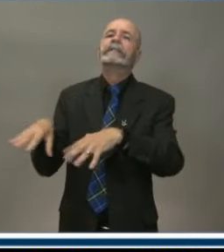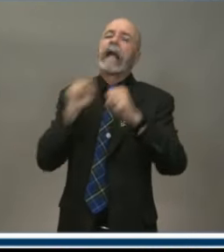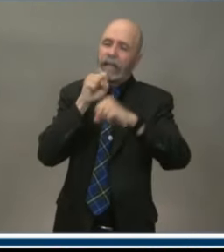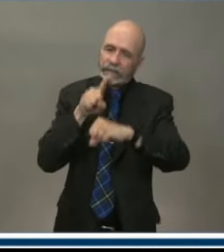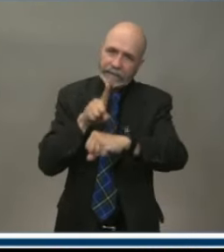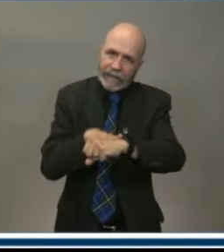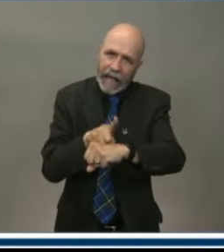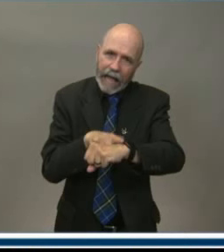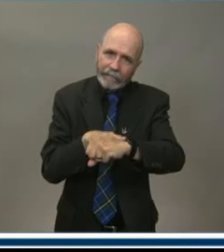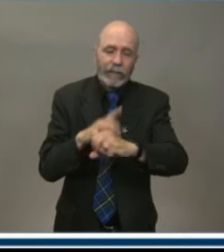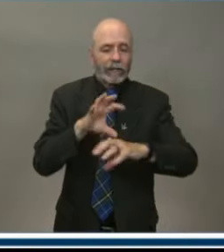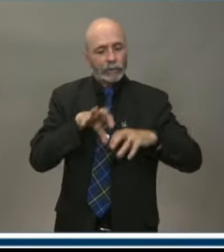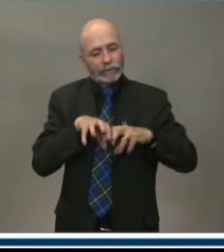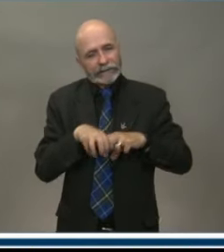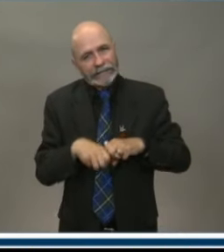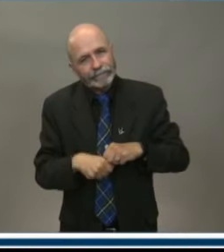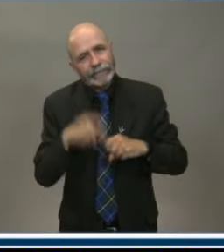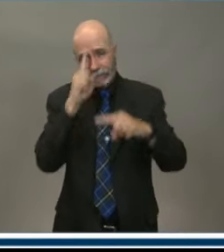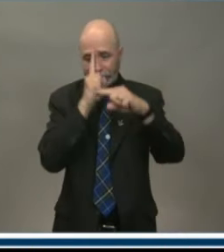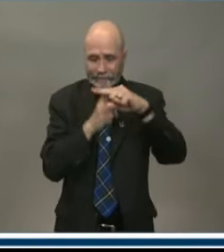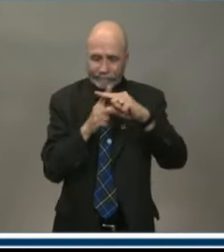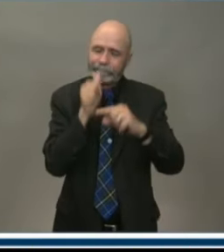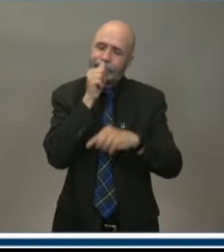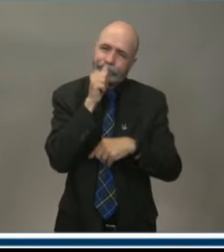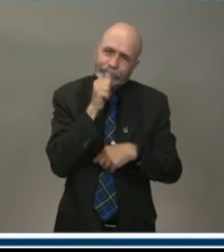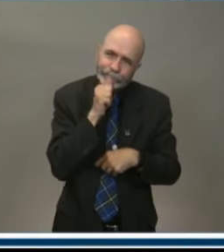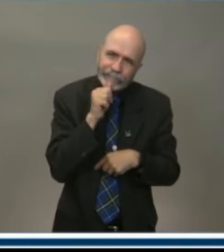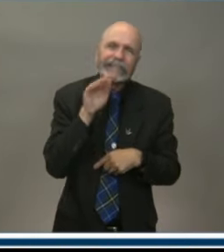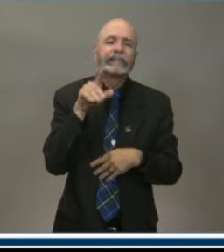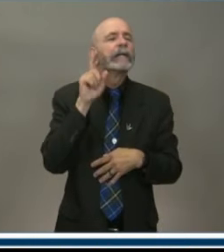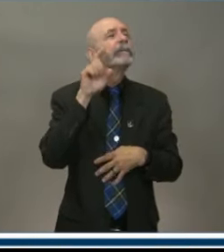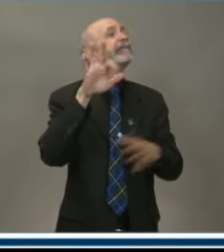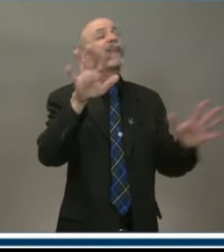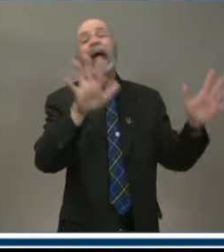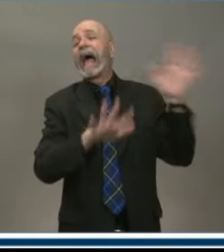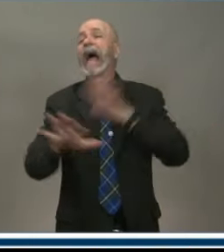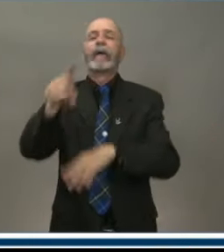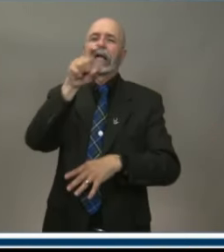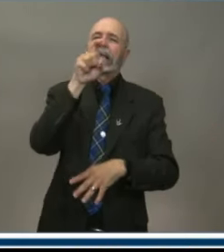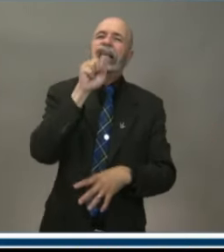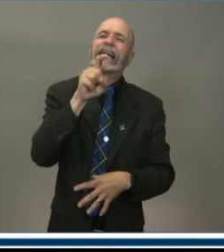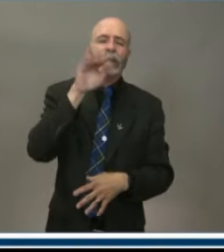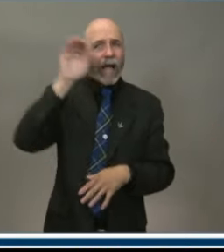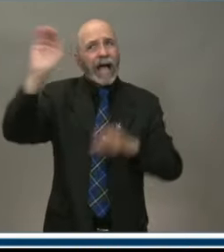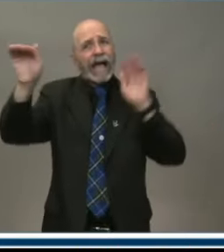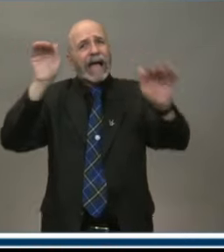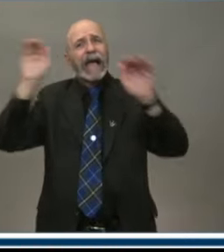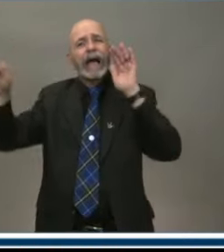pain, reach out if you need it, and know that we are there with you.